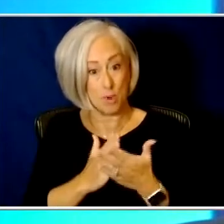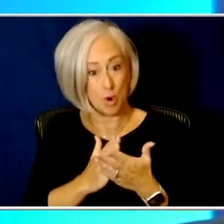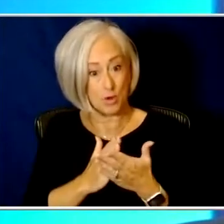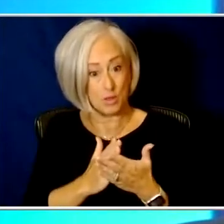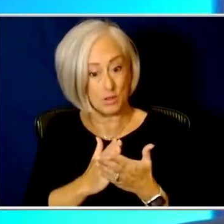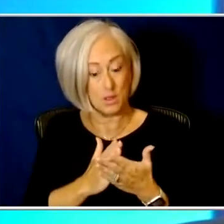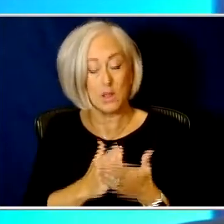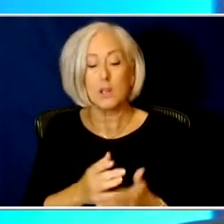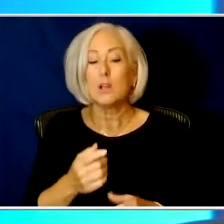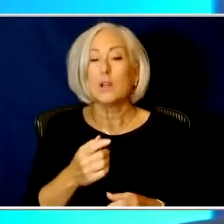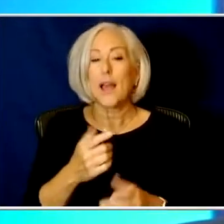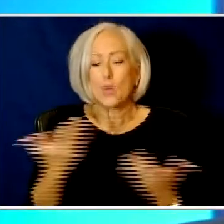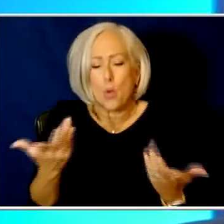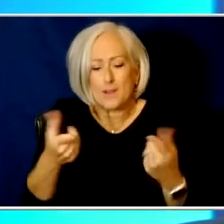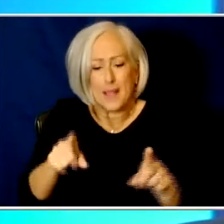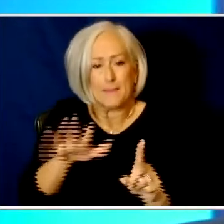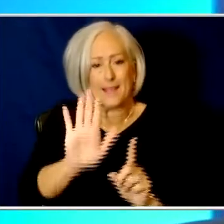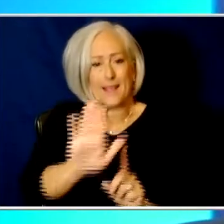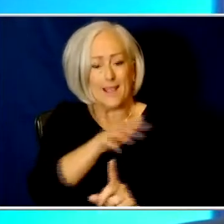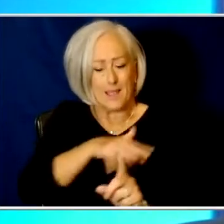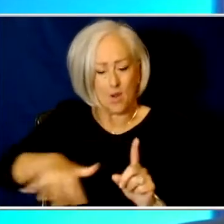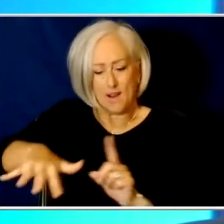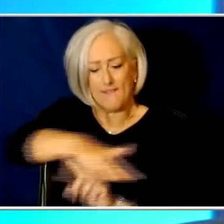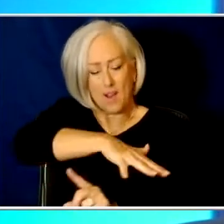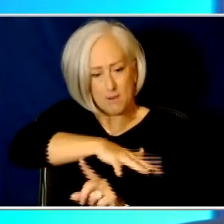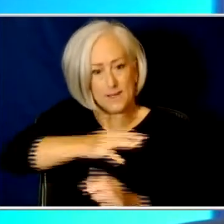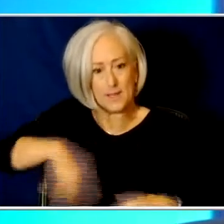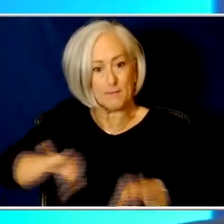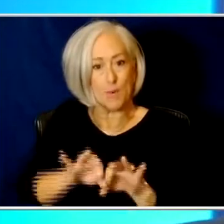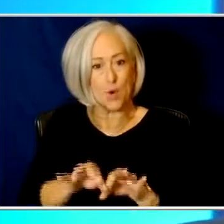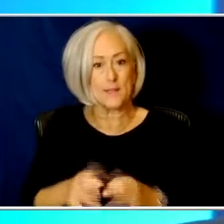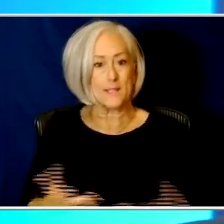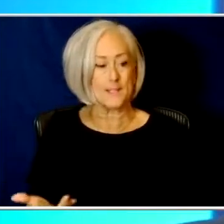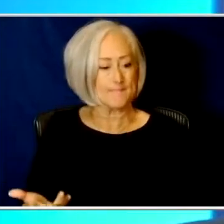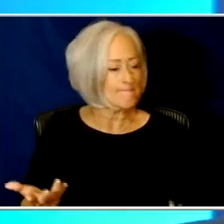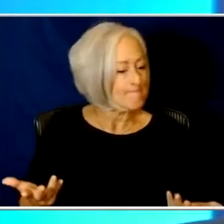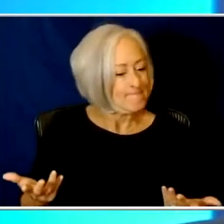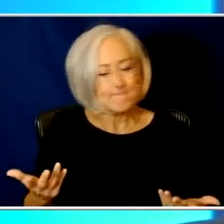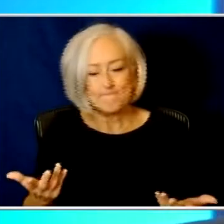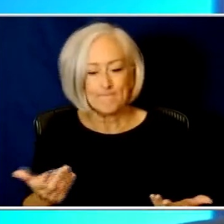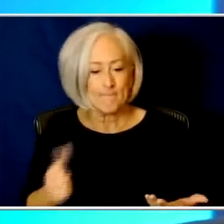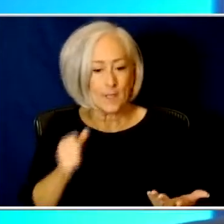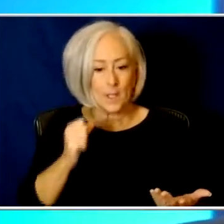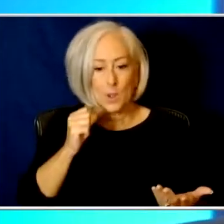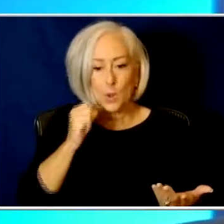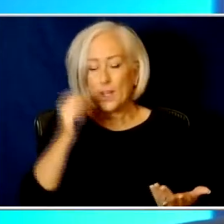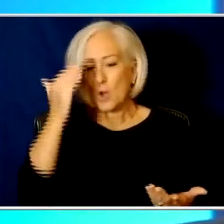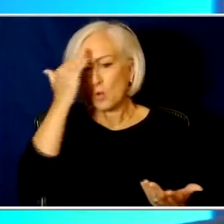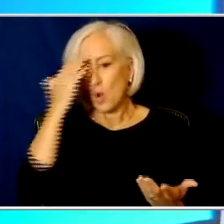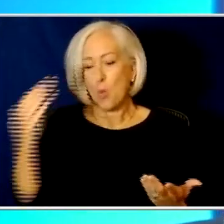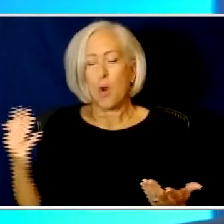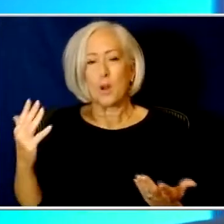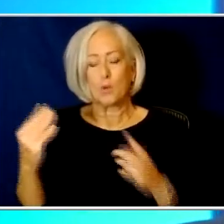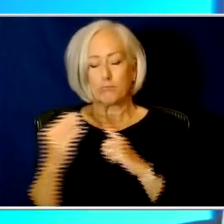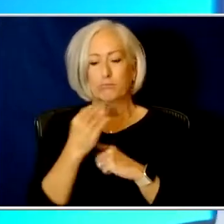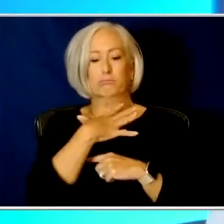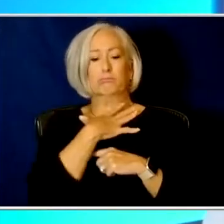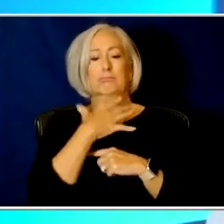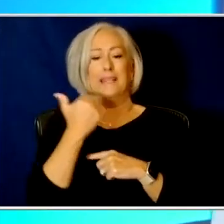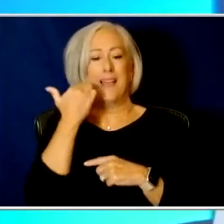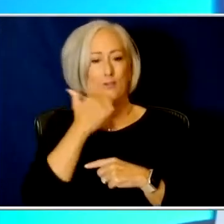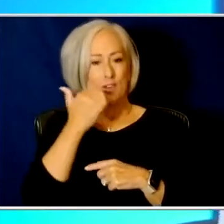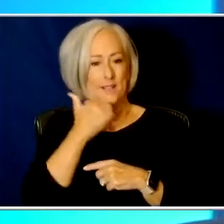very important. I think we do not have a good sense as to what we're exposed to on a daily basis. And so all of these